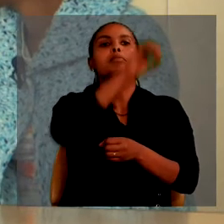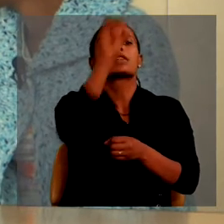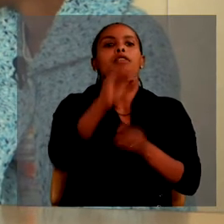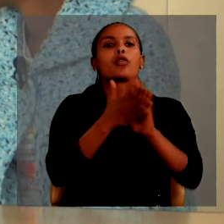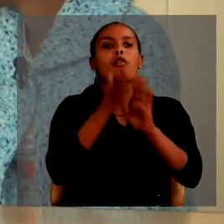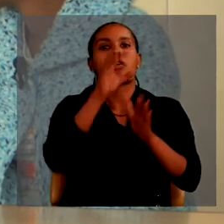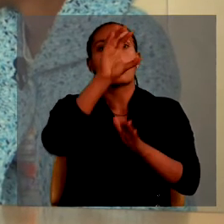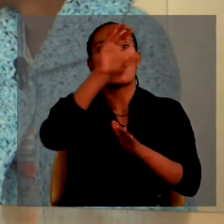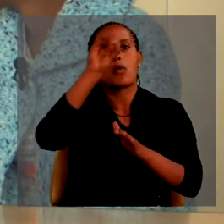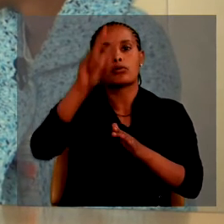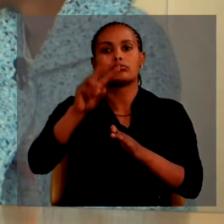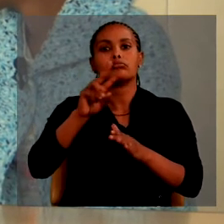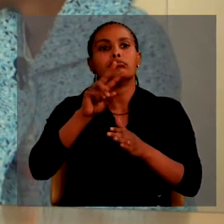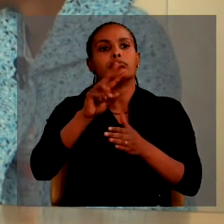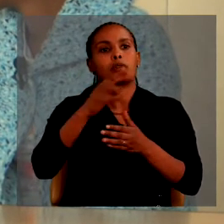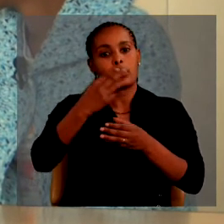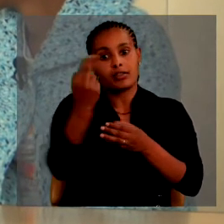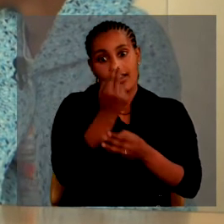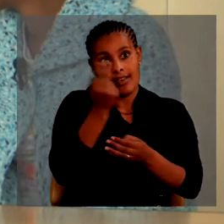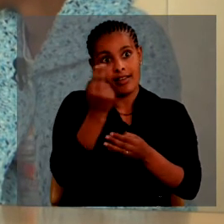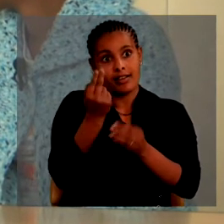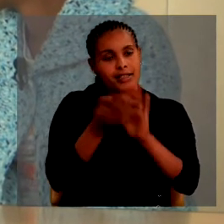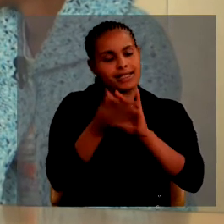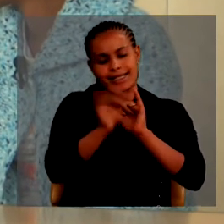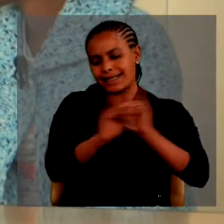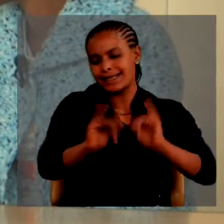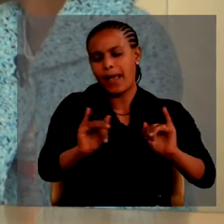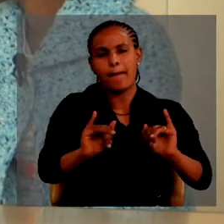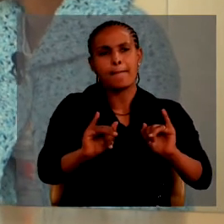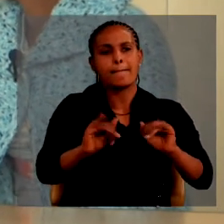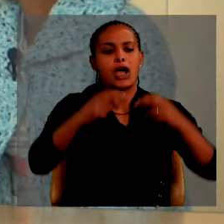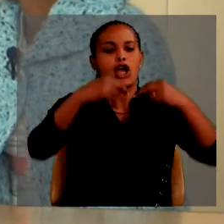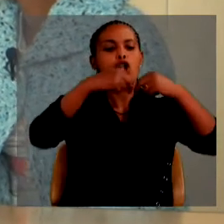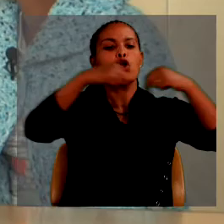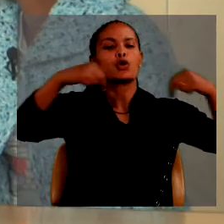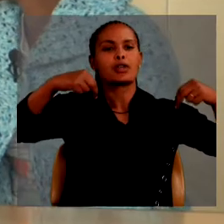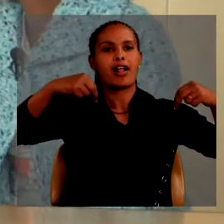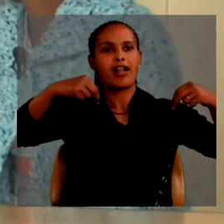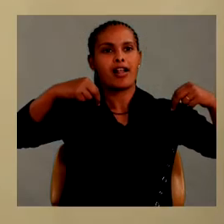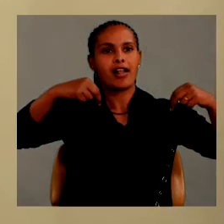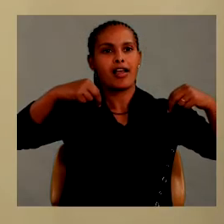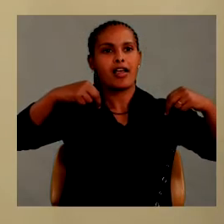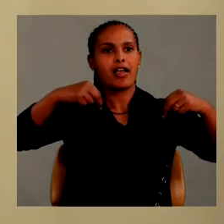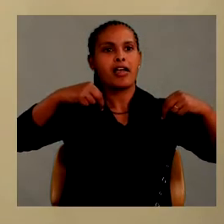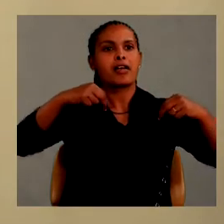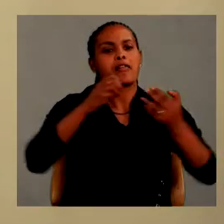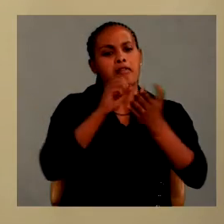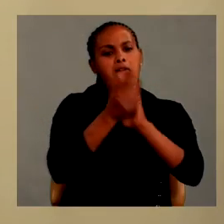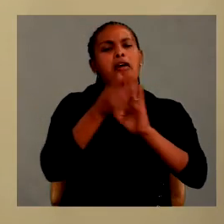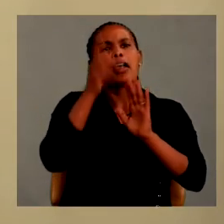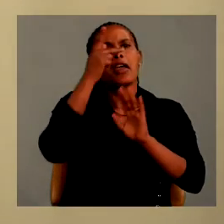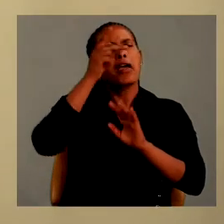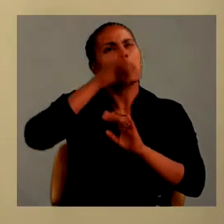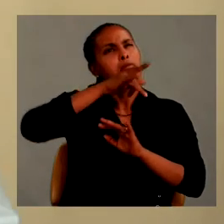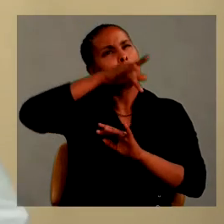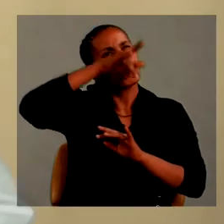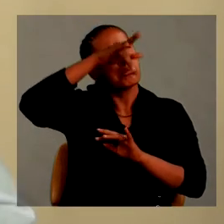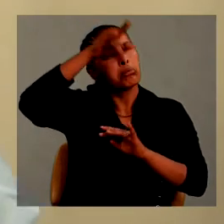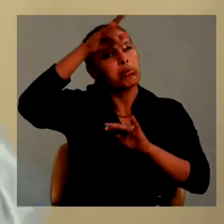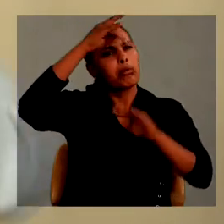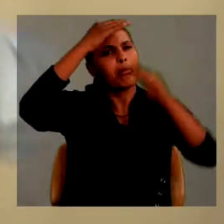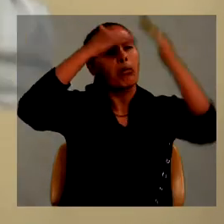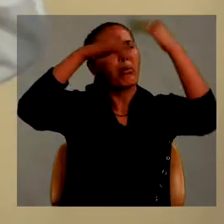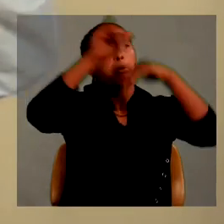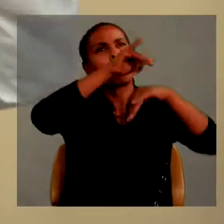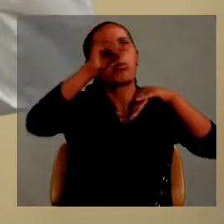dioxide, it means it is the same. It will be neutral as it was. Whether it comes from Kenya or Ethiopia, it will be the